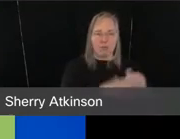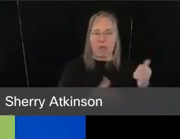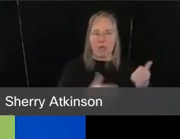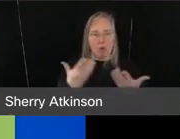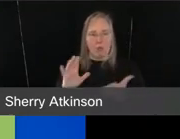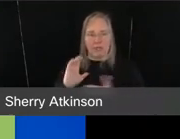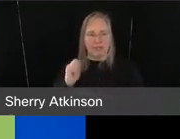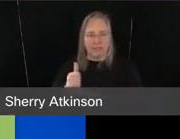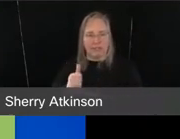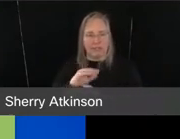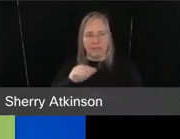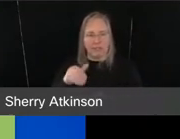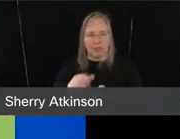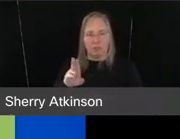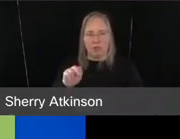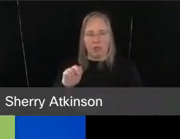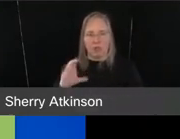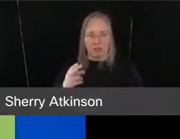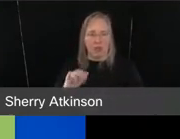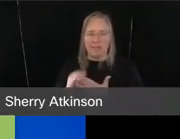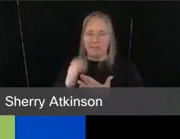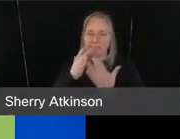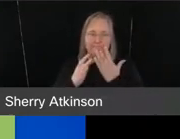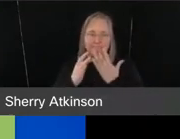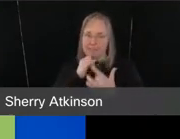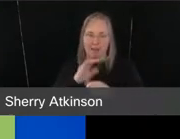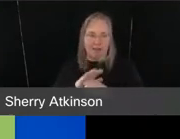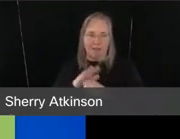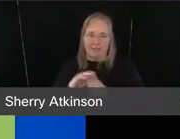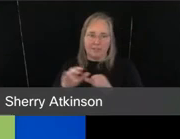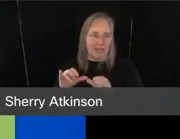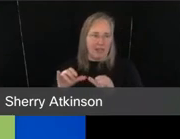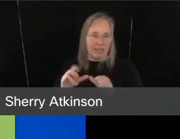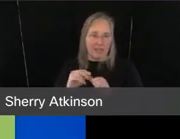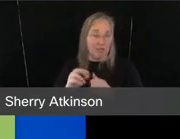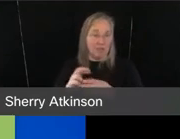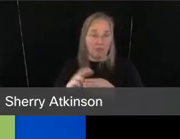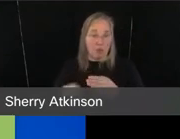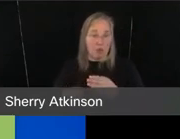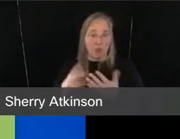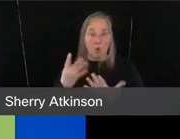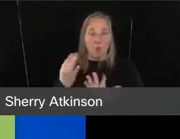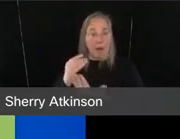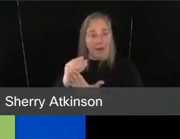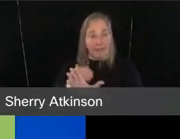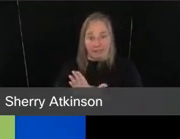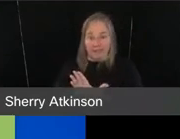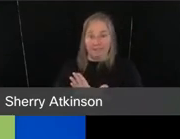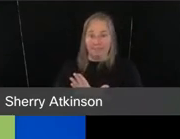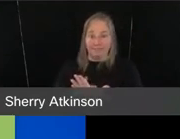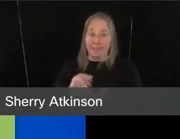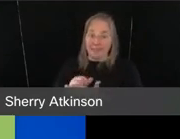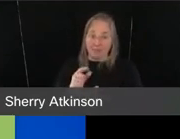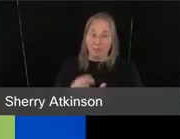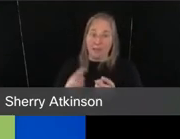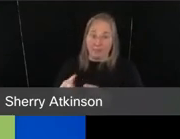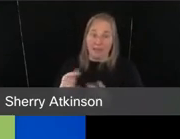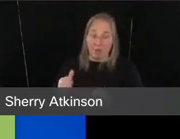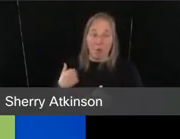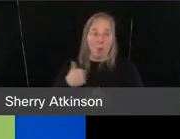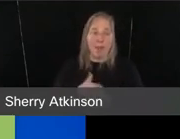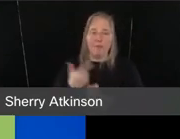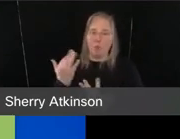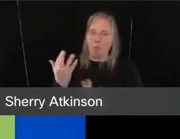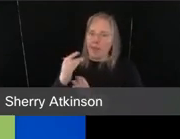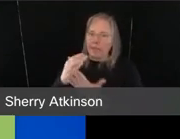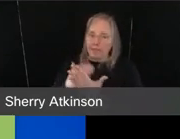branch, which is currently undersized and resulting in a wait list currently, which is what we have. We have wait lists, we